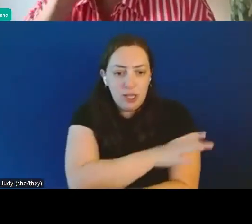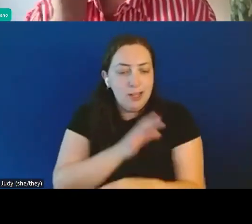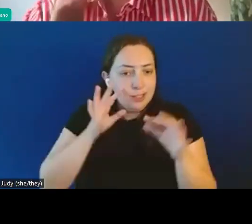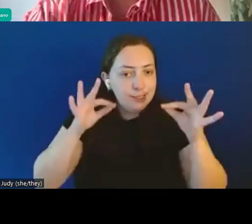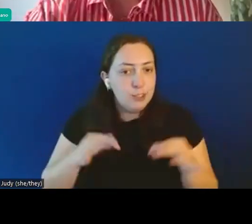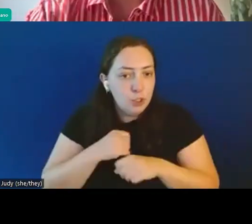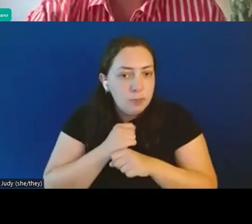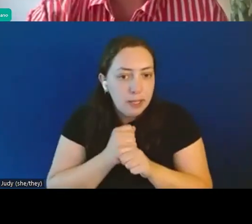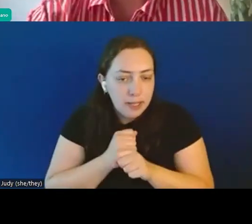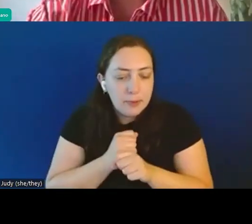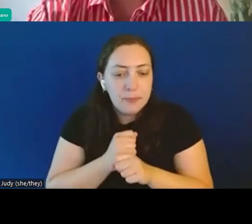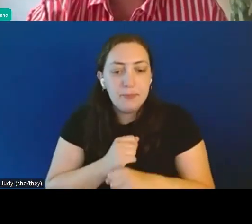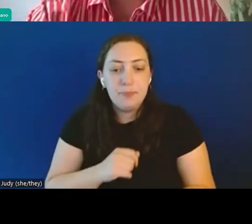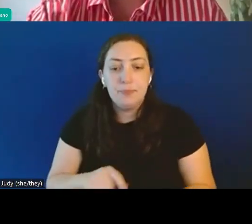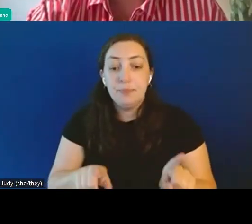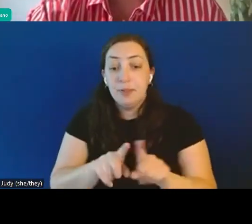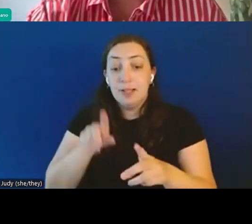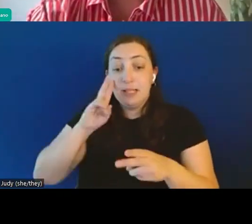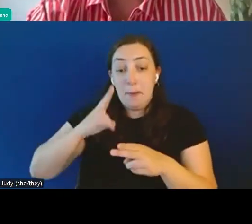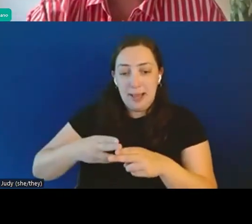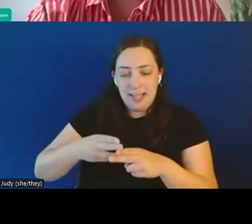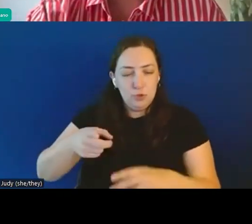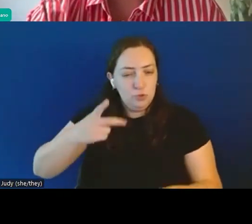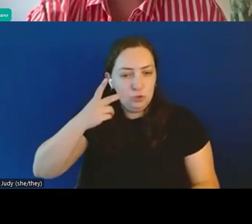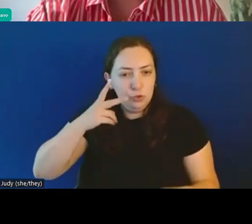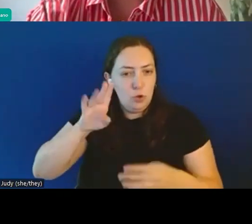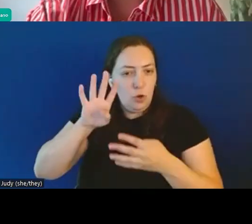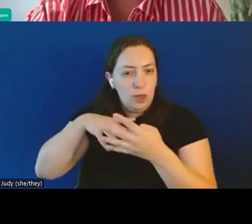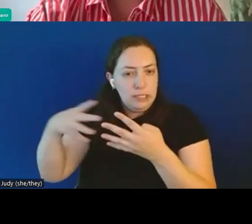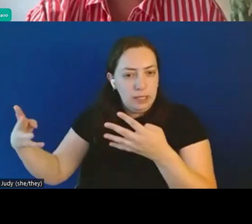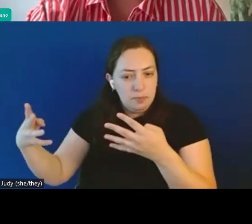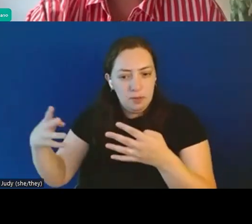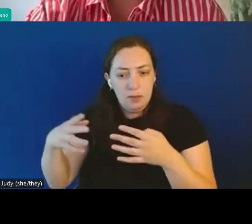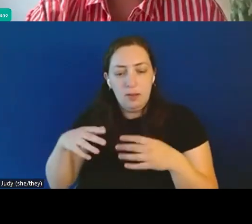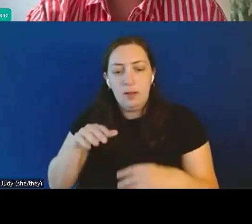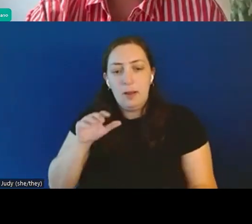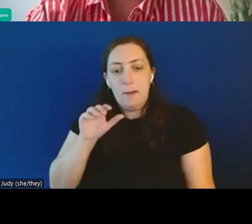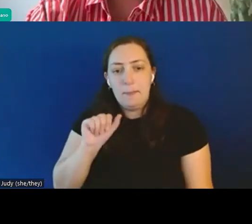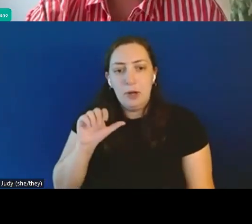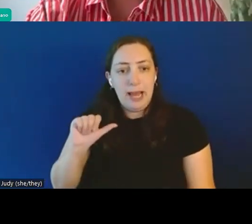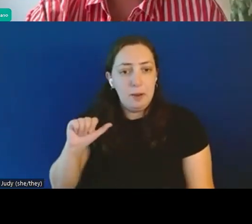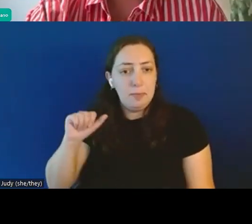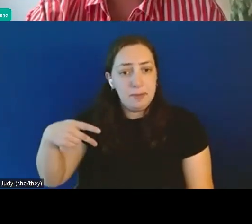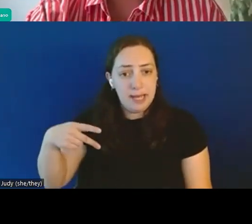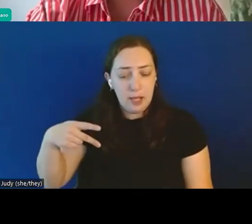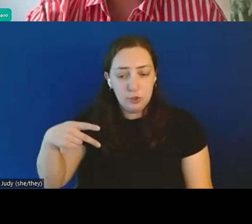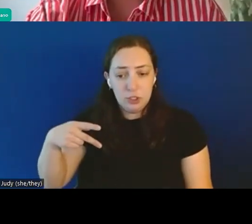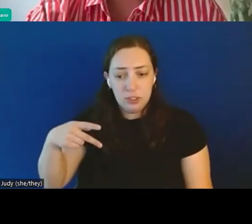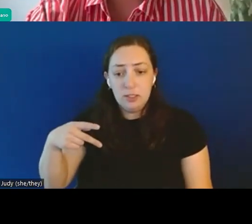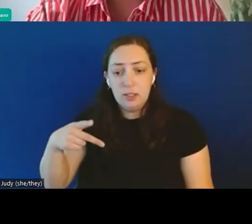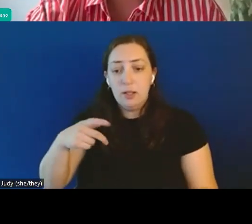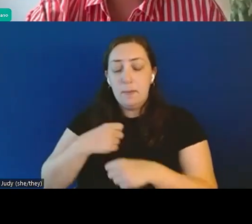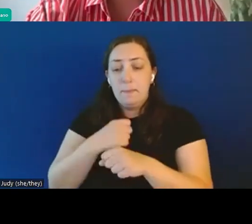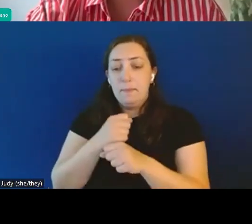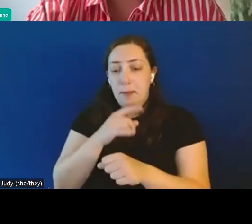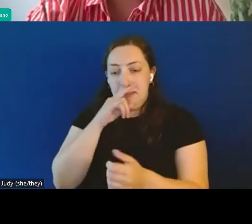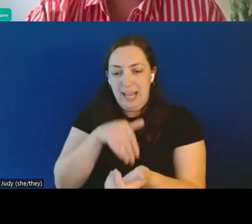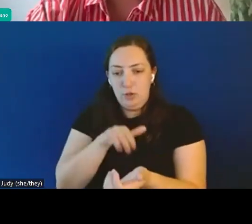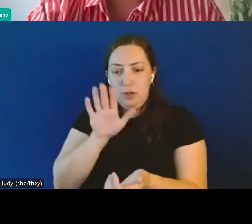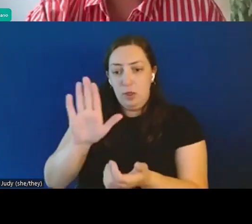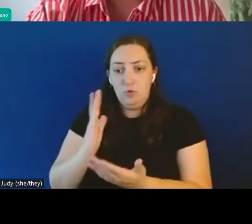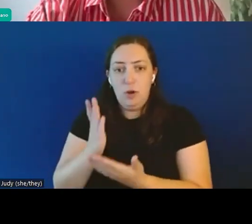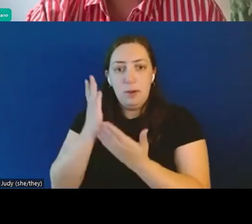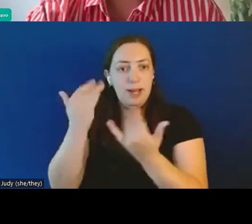making. As I mentioned, and as you saw on the table, the American Academy of Pediatrics made their recommendation, which is now